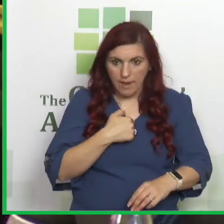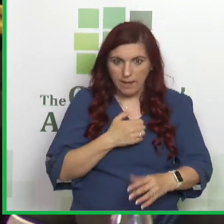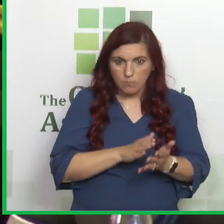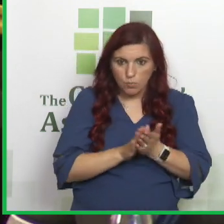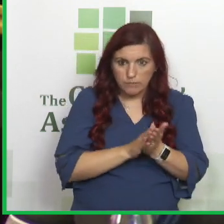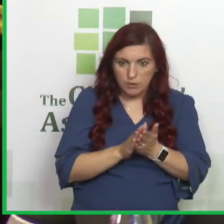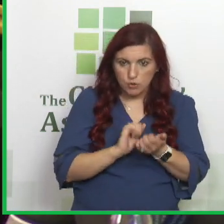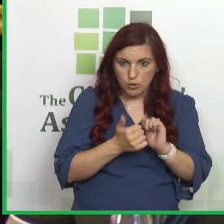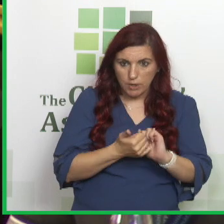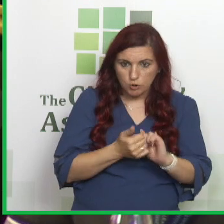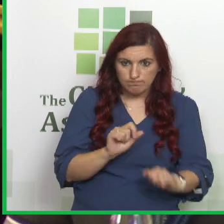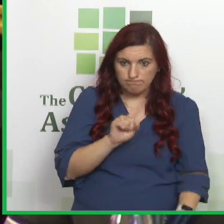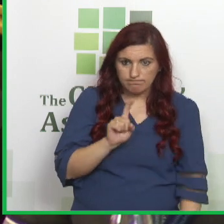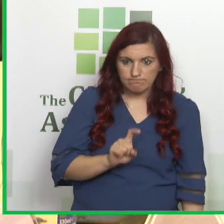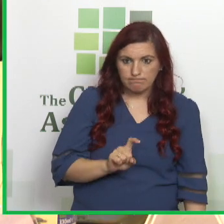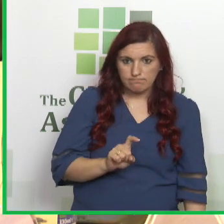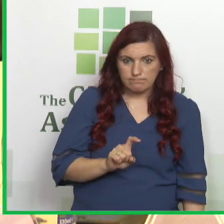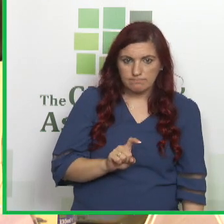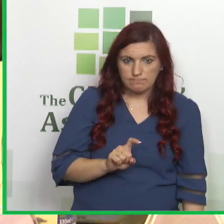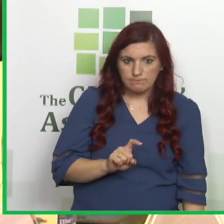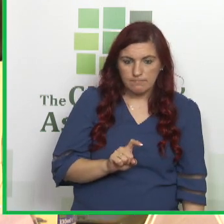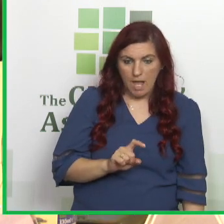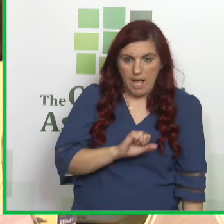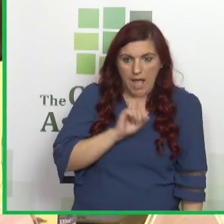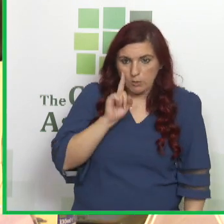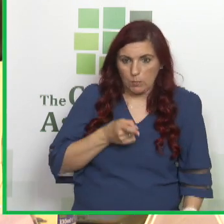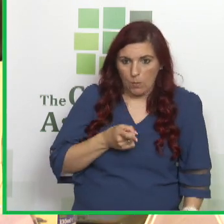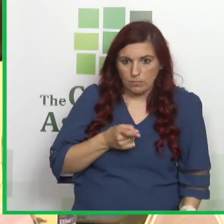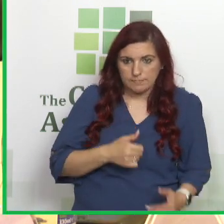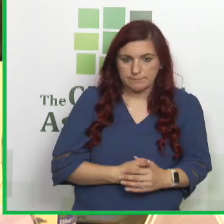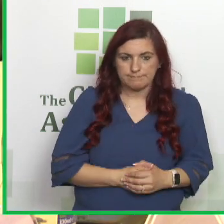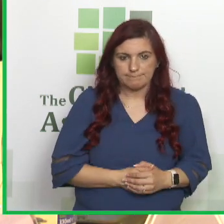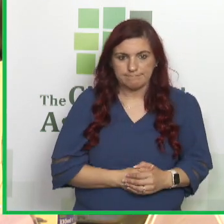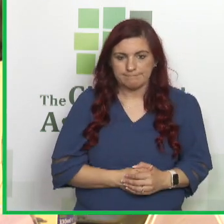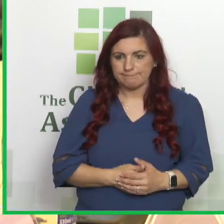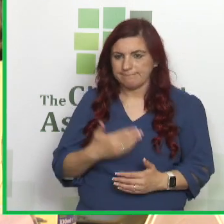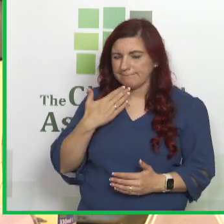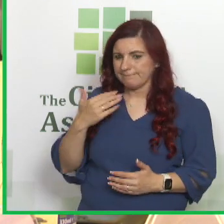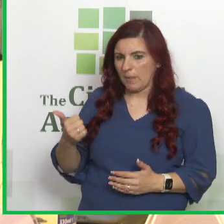motivation to change? Thank you. And I'm not sure I would. Thank you. Thank you.